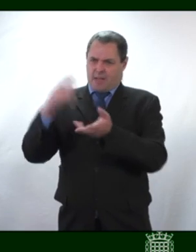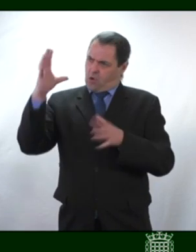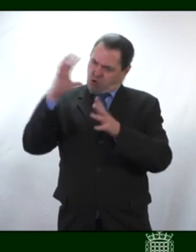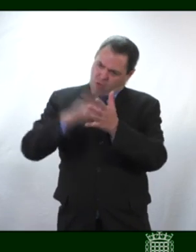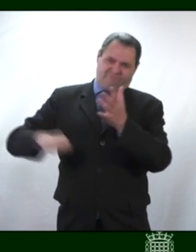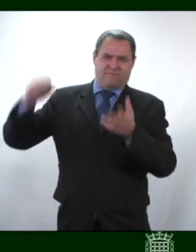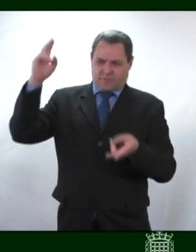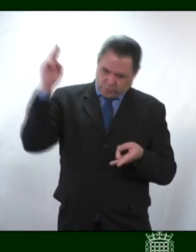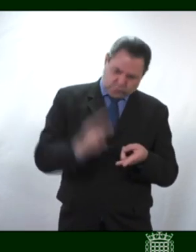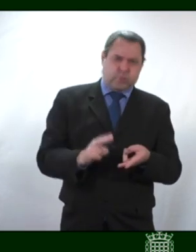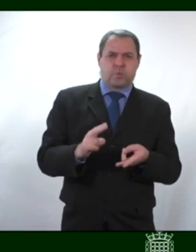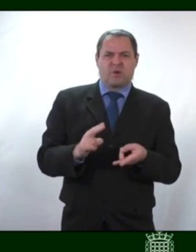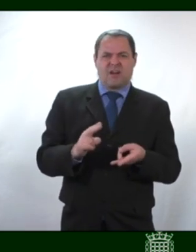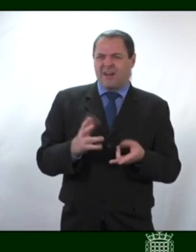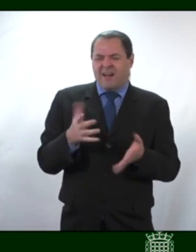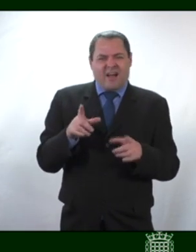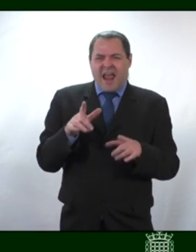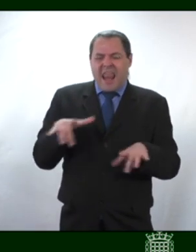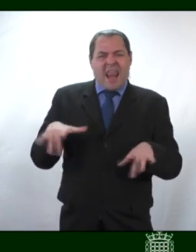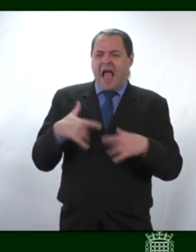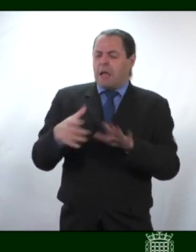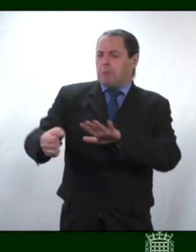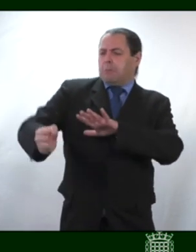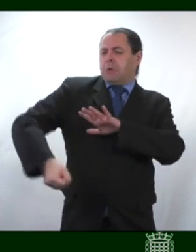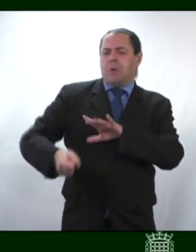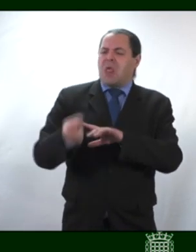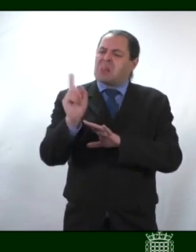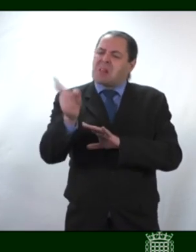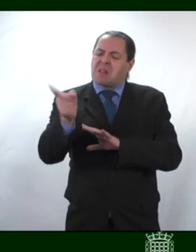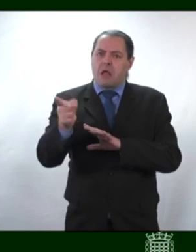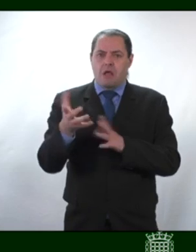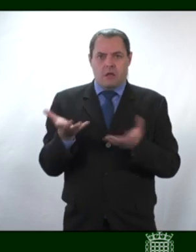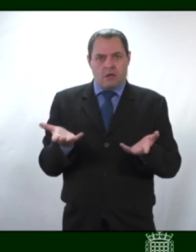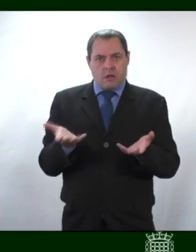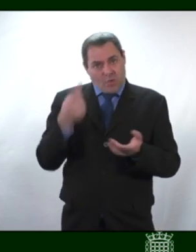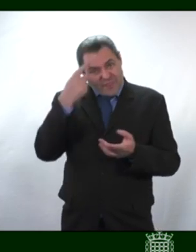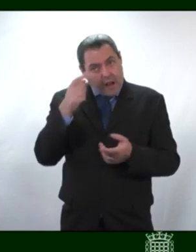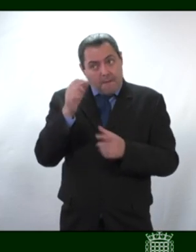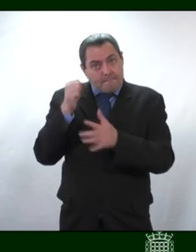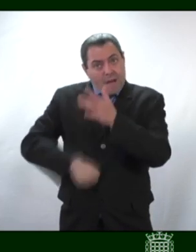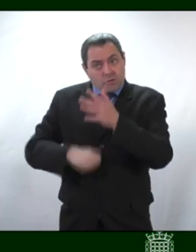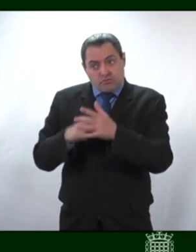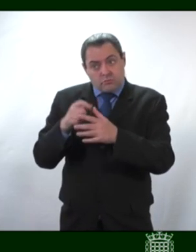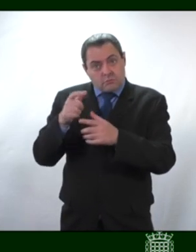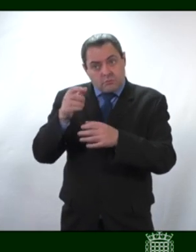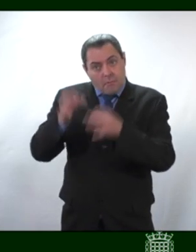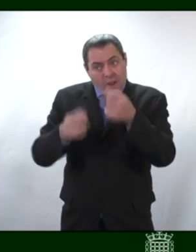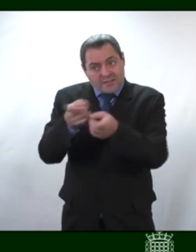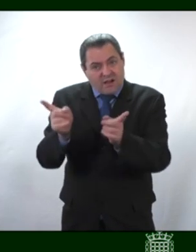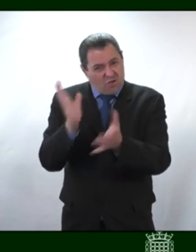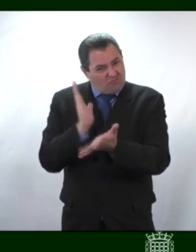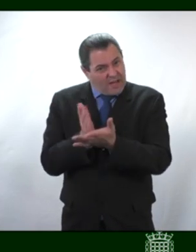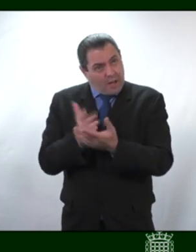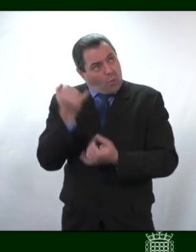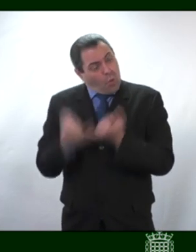Prime Minister may think he's punishing the politicians. In fact, he's punishing the people of Greater Manchester, Mr. Speaker. And this is the